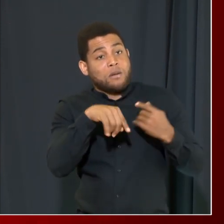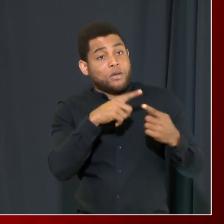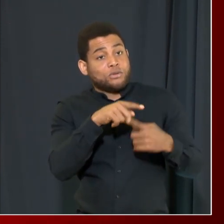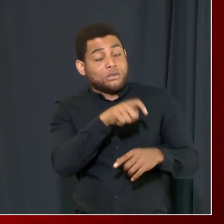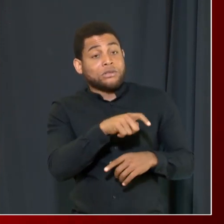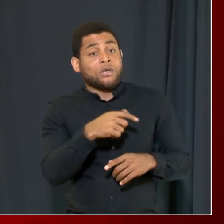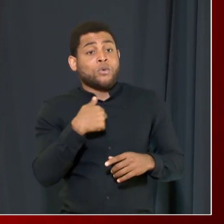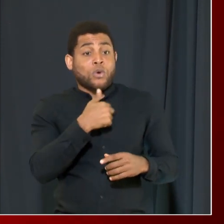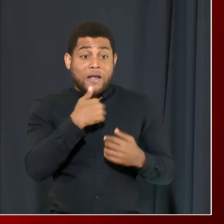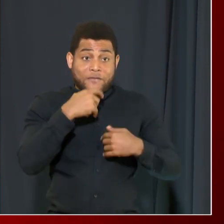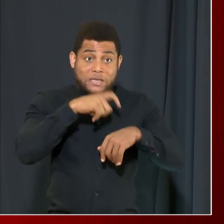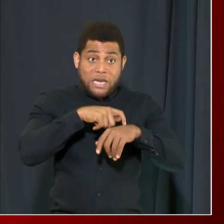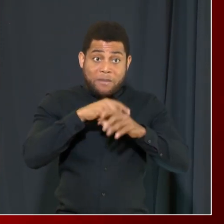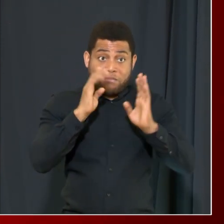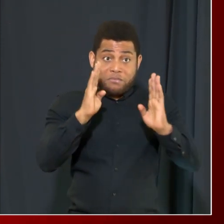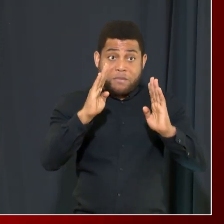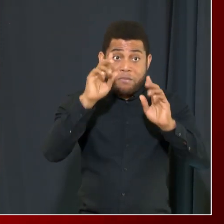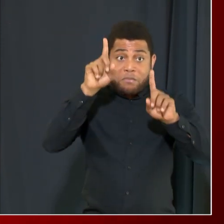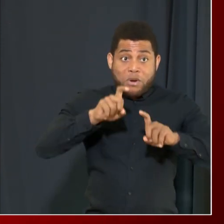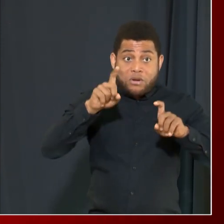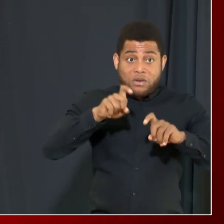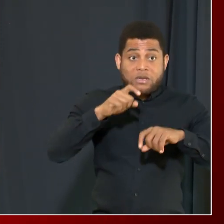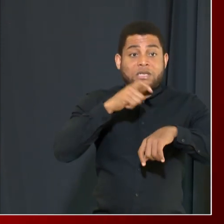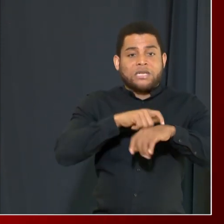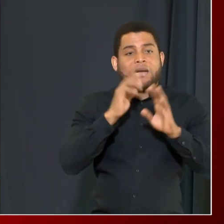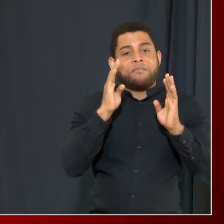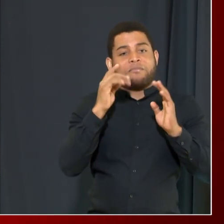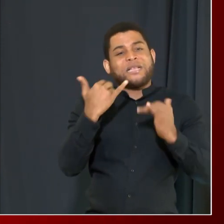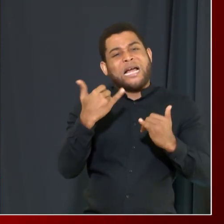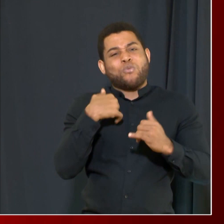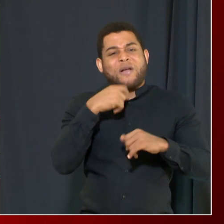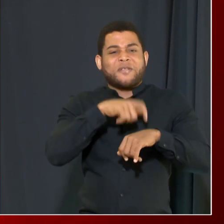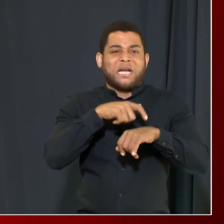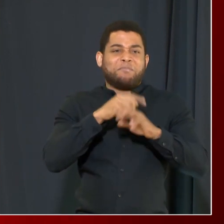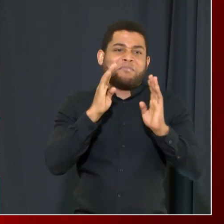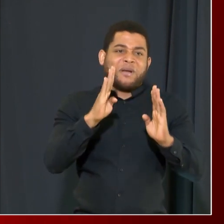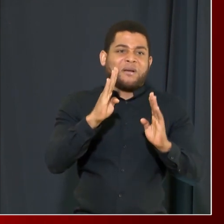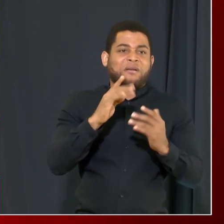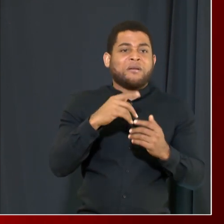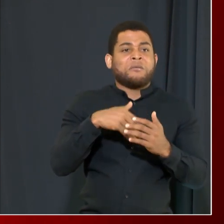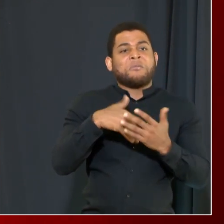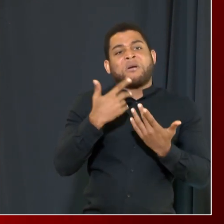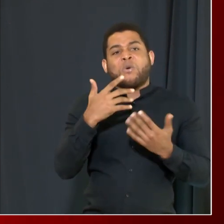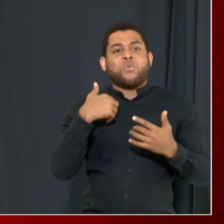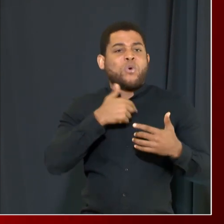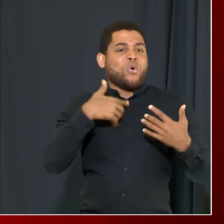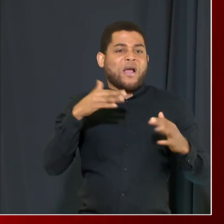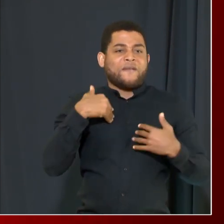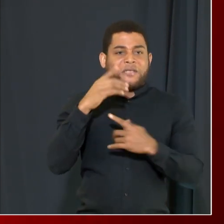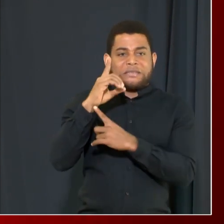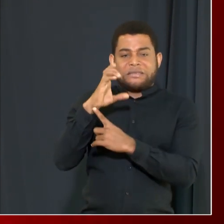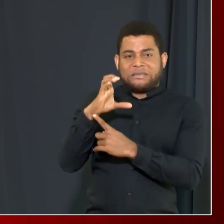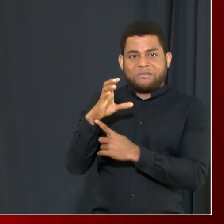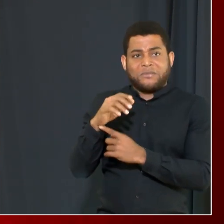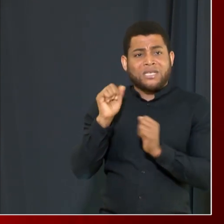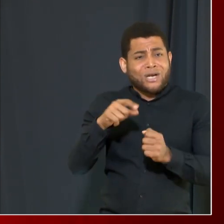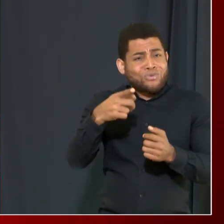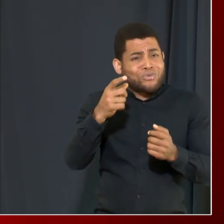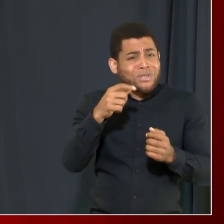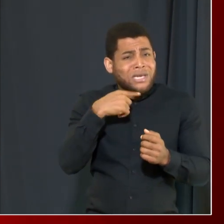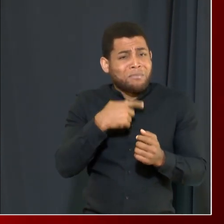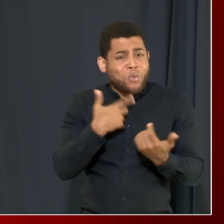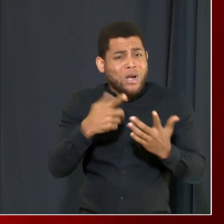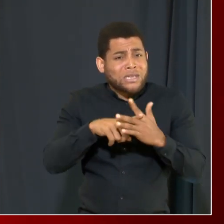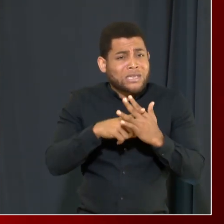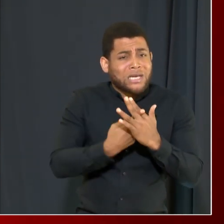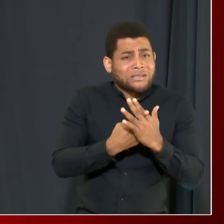about juvenile curfews for a while, and every time we've asked in the past, we're told DC has one already. Can you tell us what precipitated this pilot program now? What